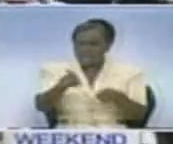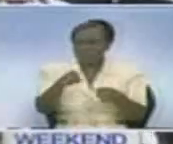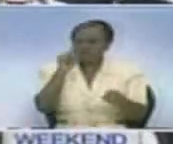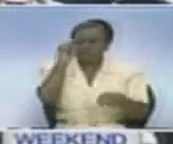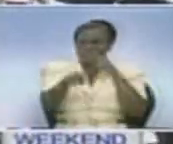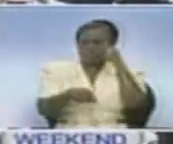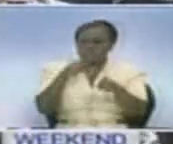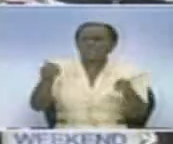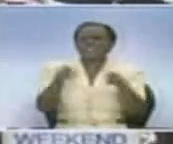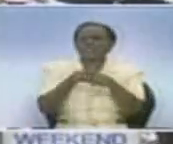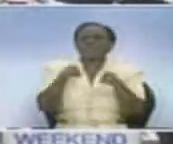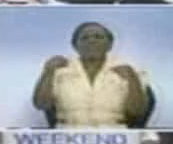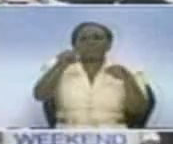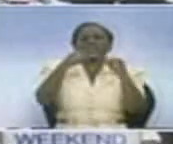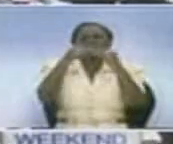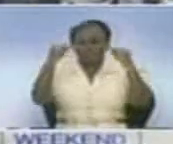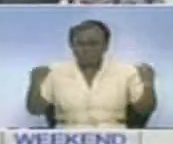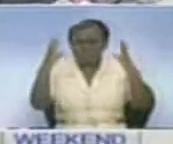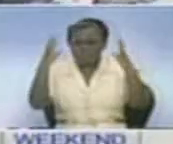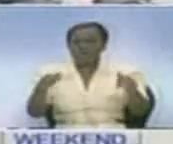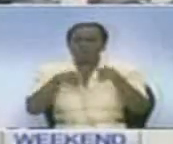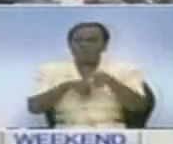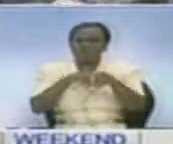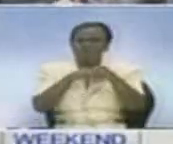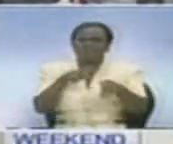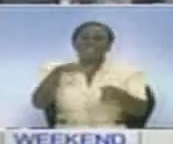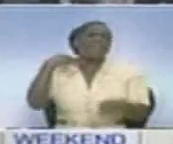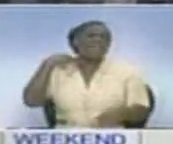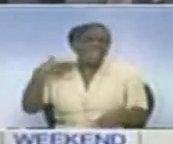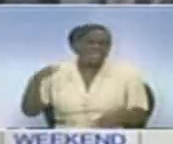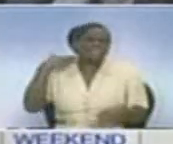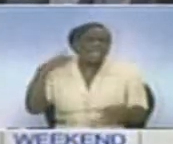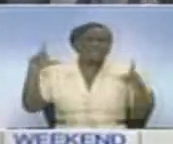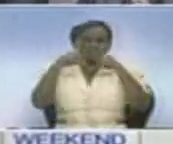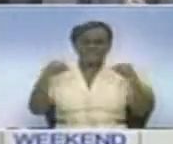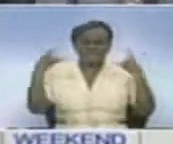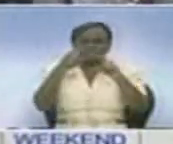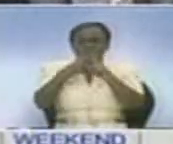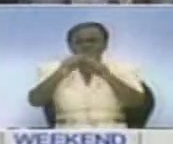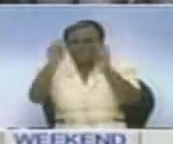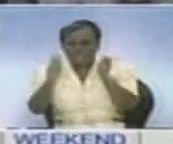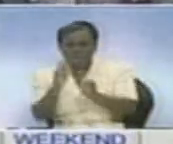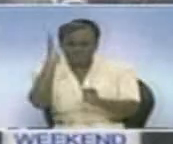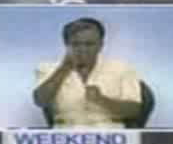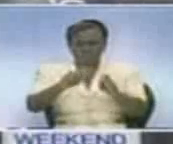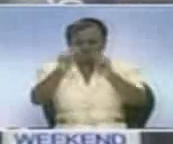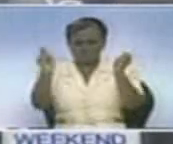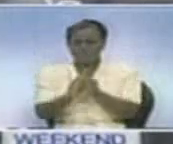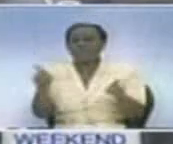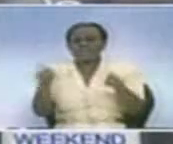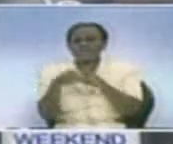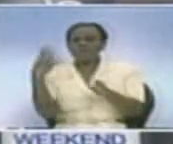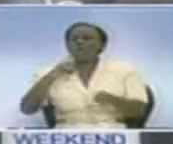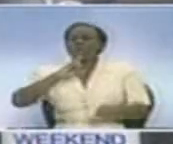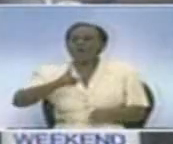if they have always been enemies. Their followers on the edge, with hate messages flying from one tribe to another, and leaflets warning